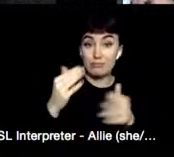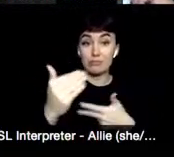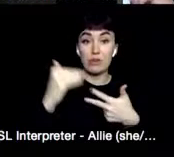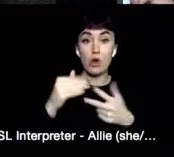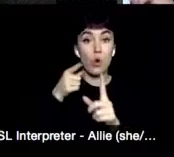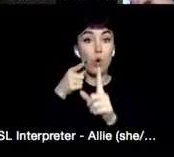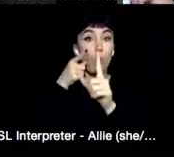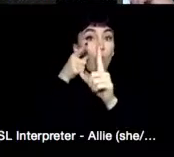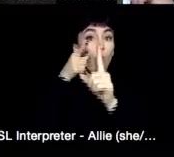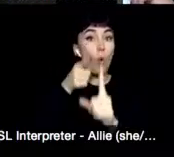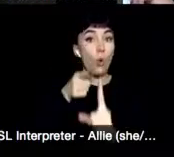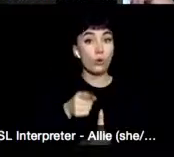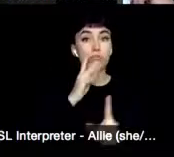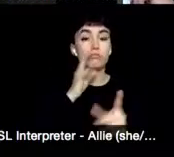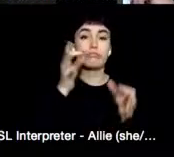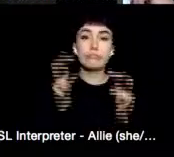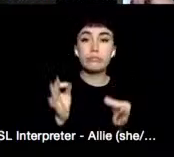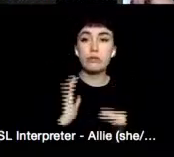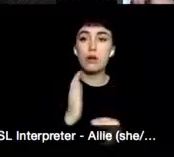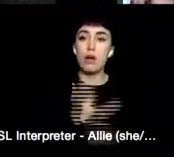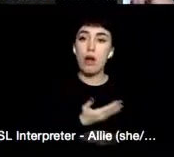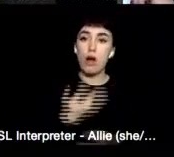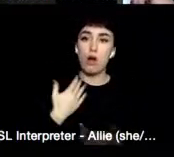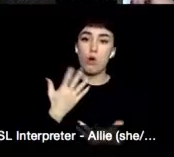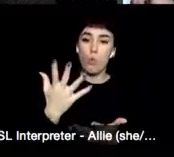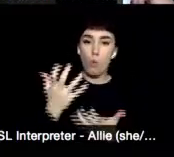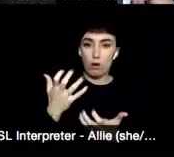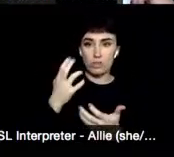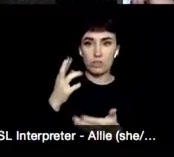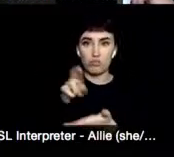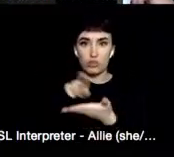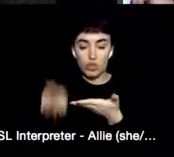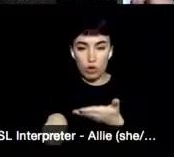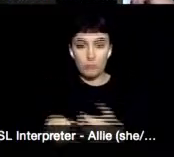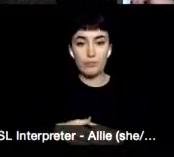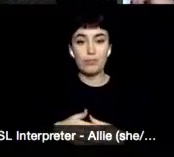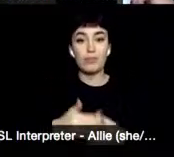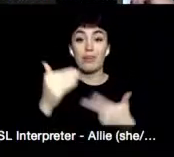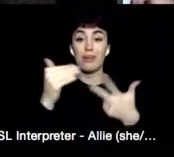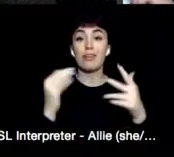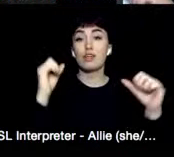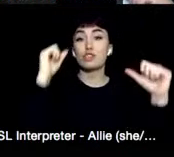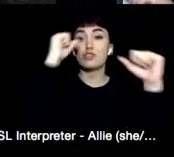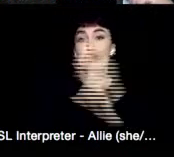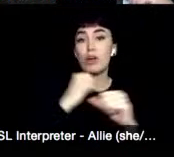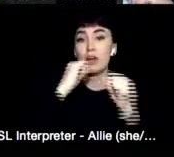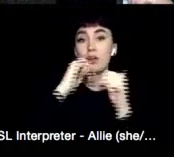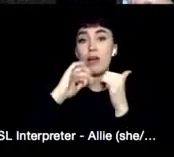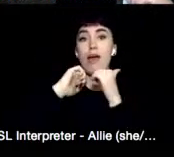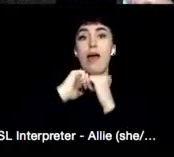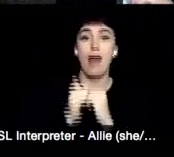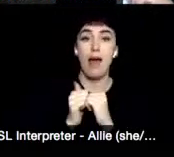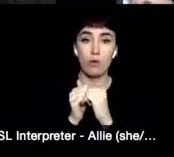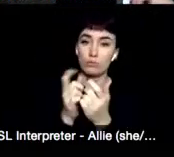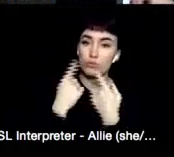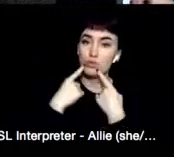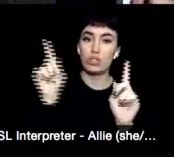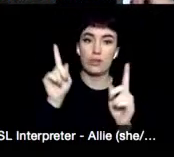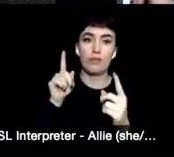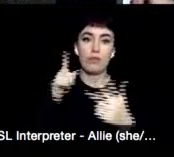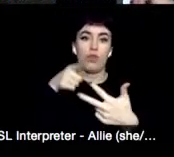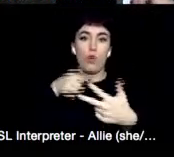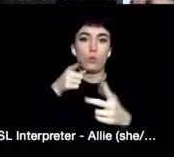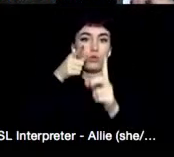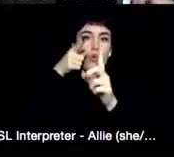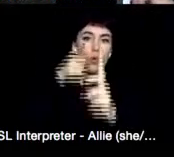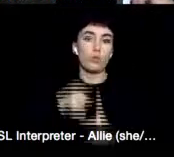goals that were describing our desired results, and the strategies for how to achieve those